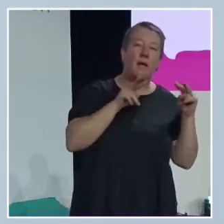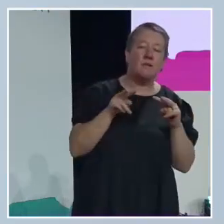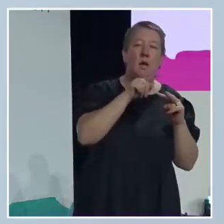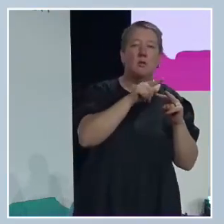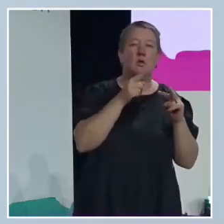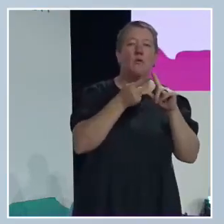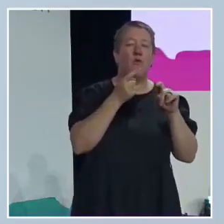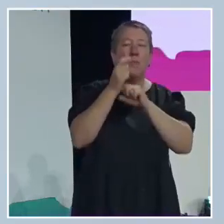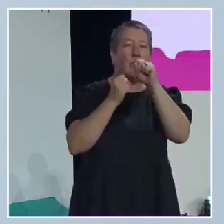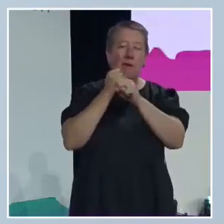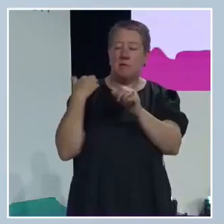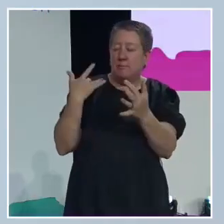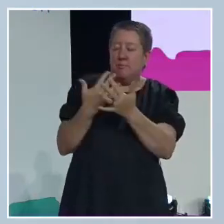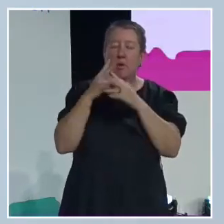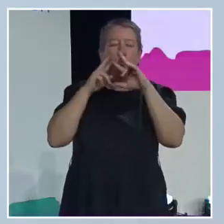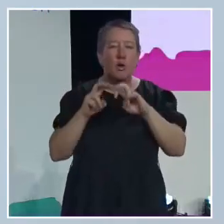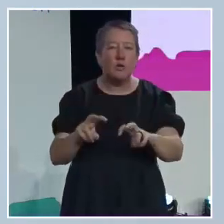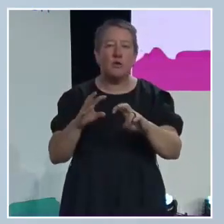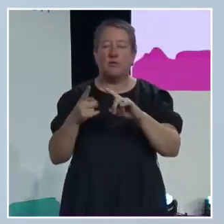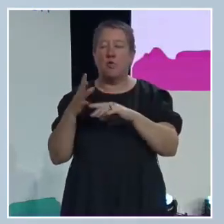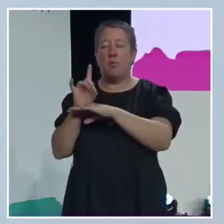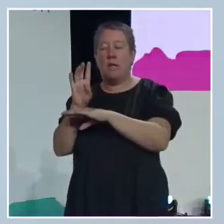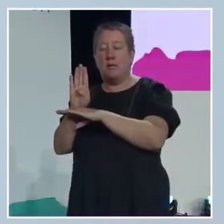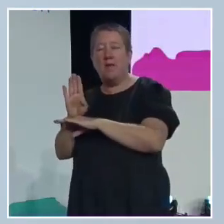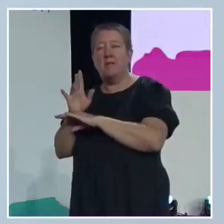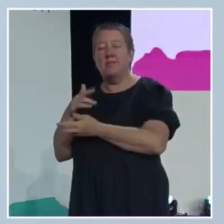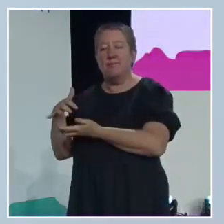from a number of years of research, whether from the database, but